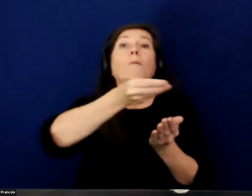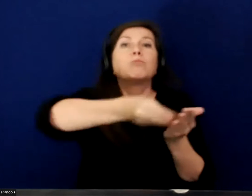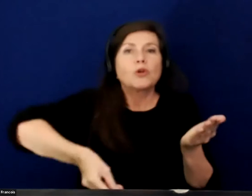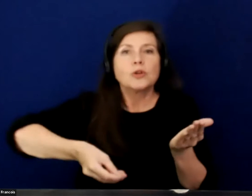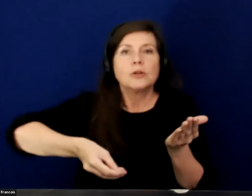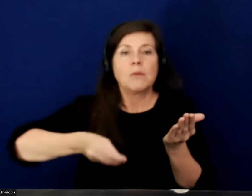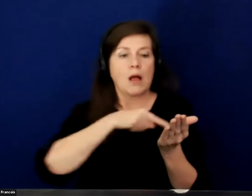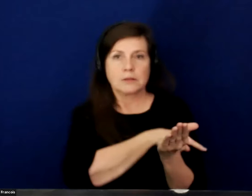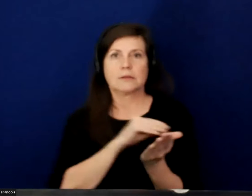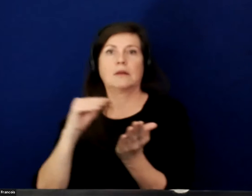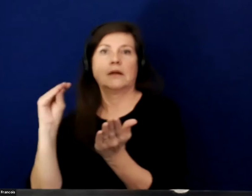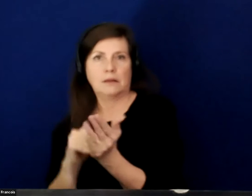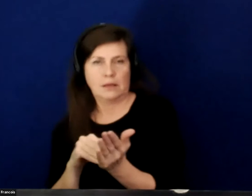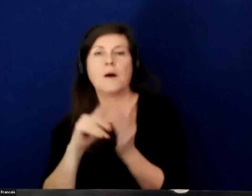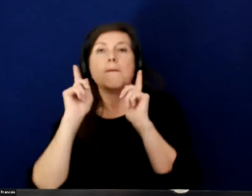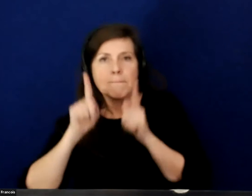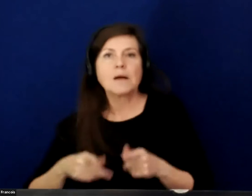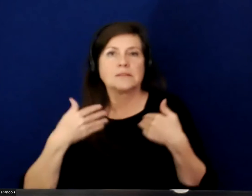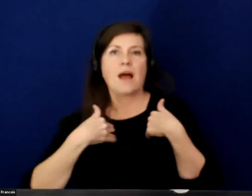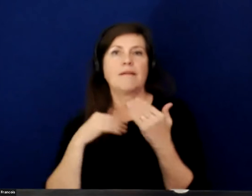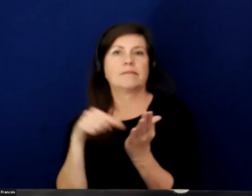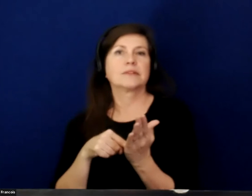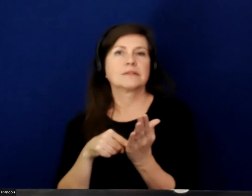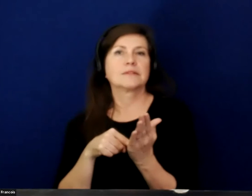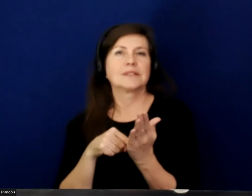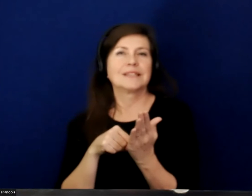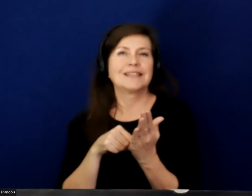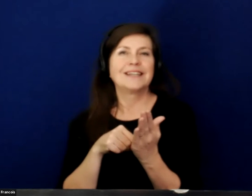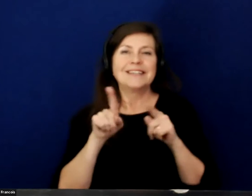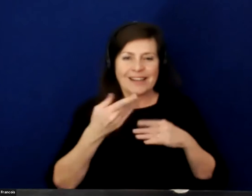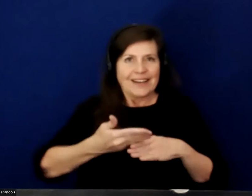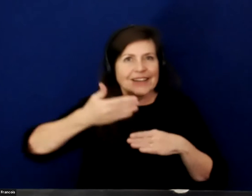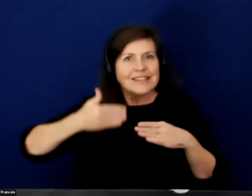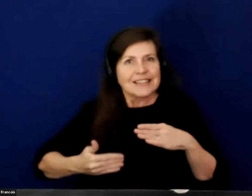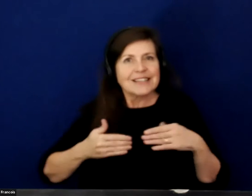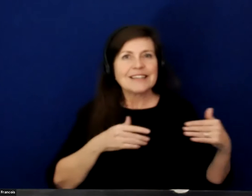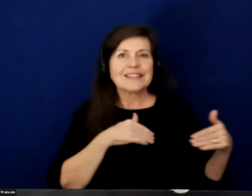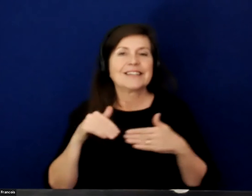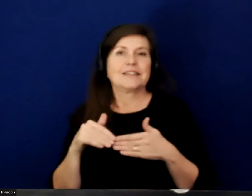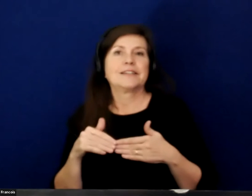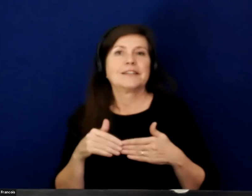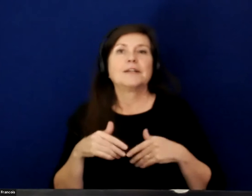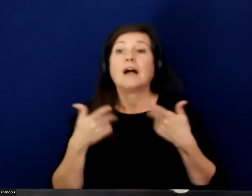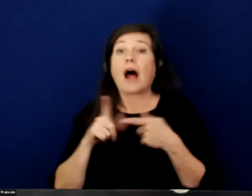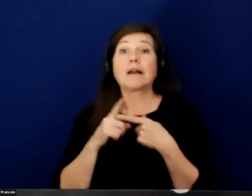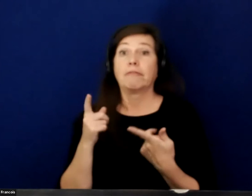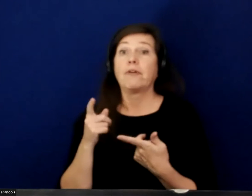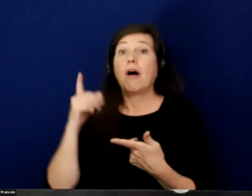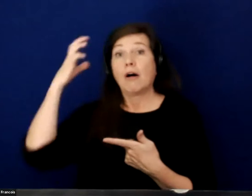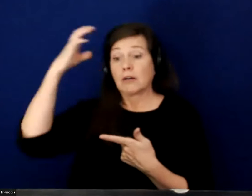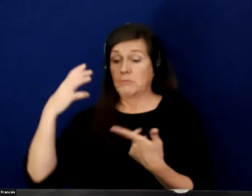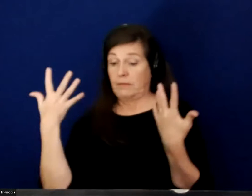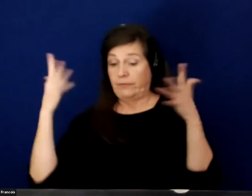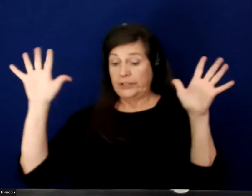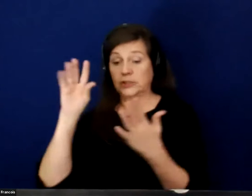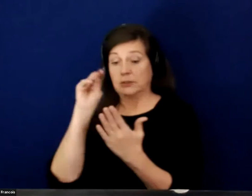bring up, that even though you don't own who gets it, you can ask before. And then